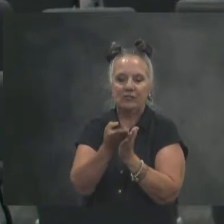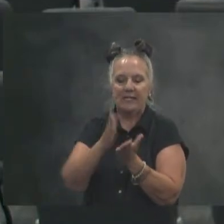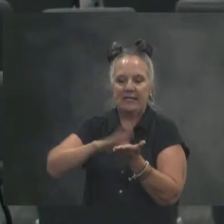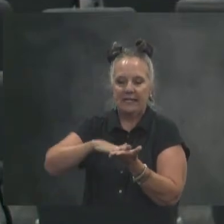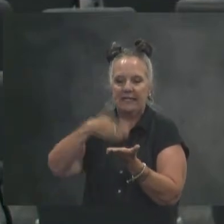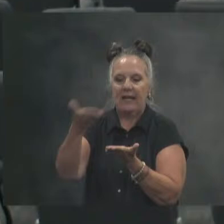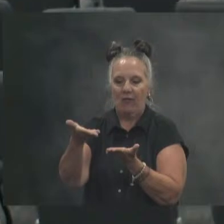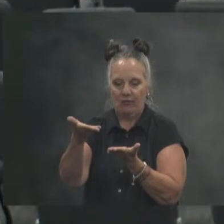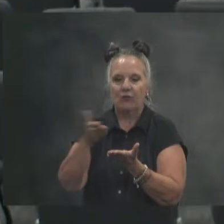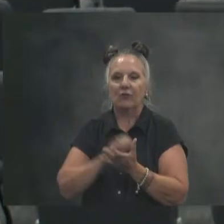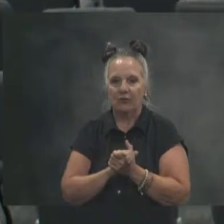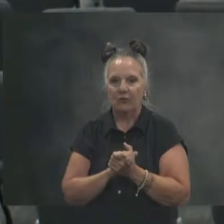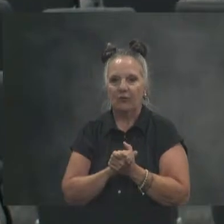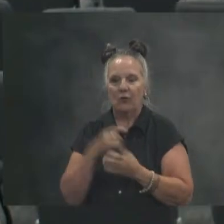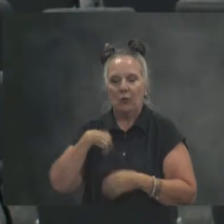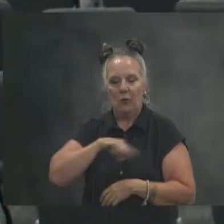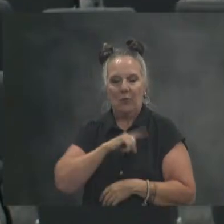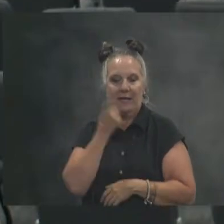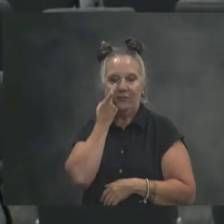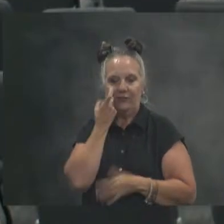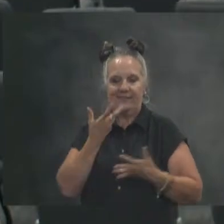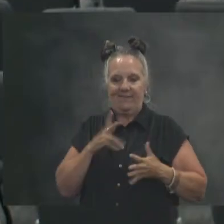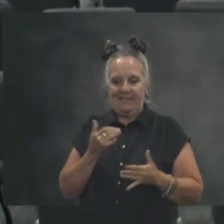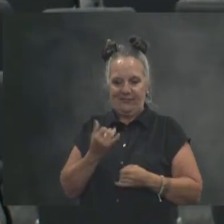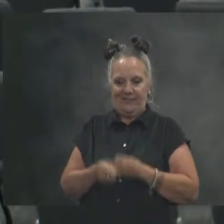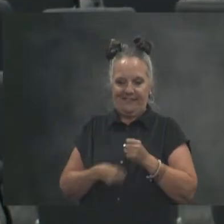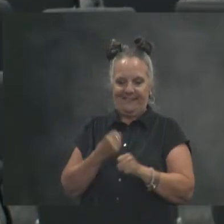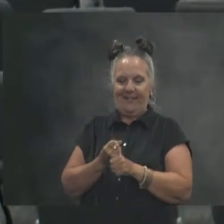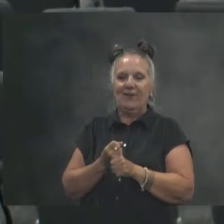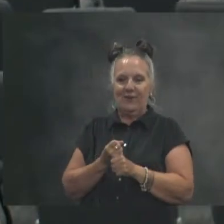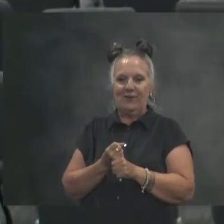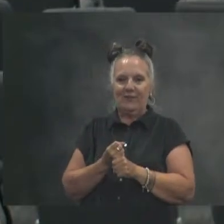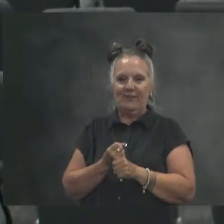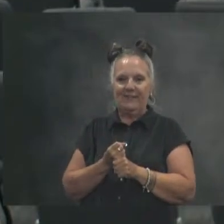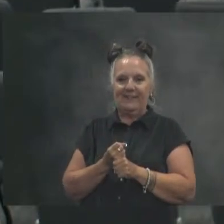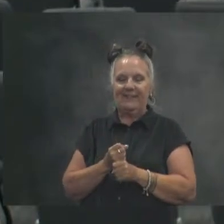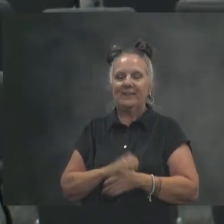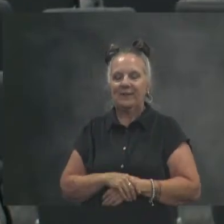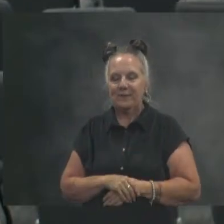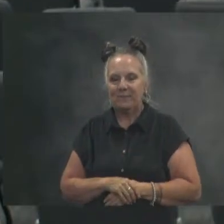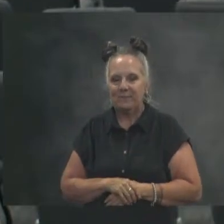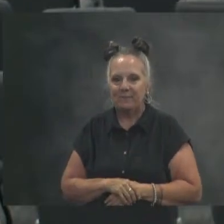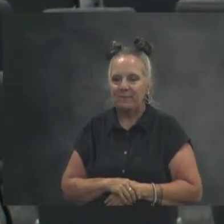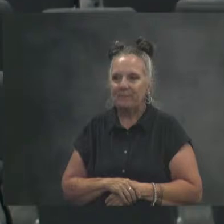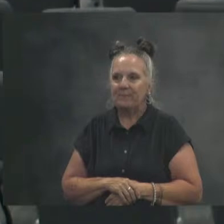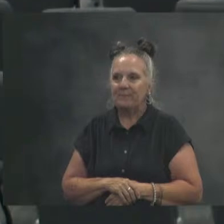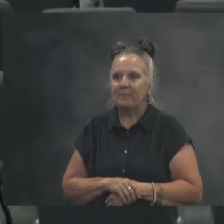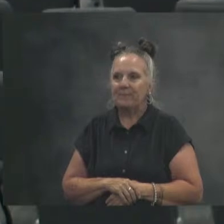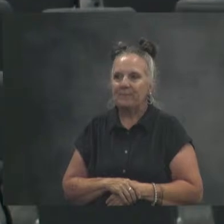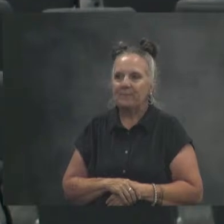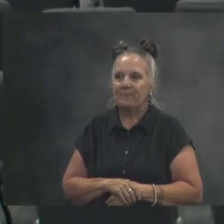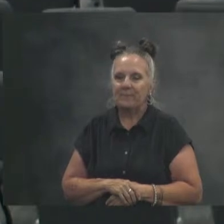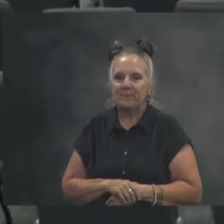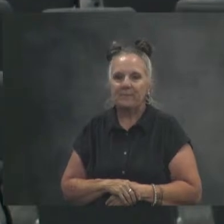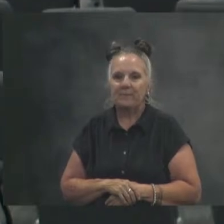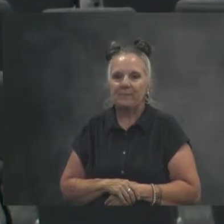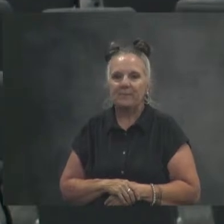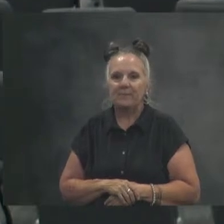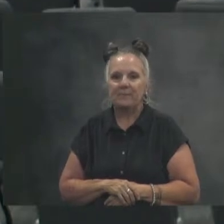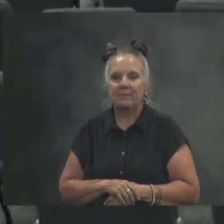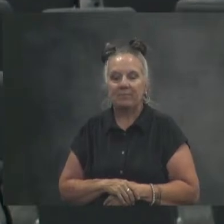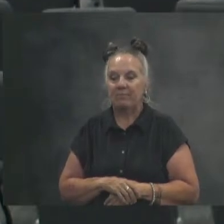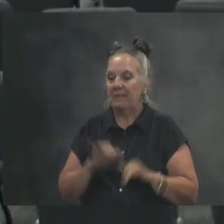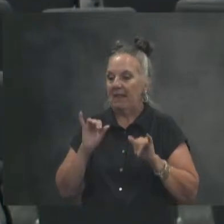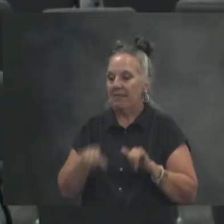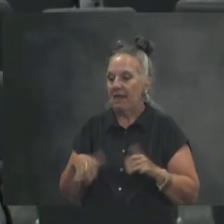hard to believe we've just finished doing one budget and we're ready to start thinking about another. So those are the